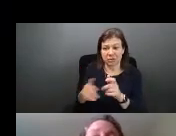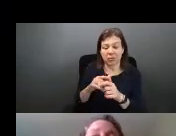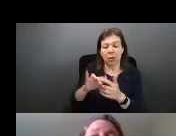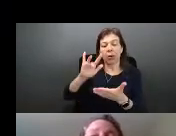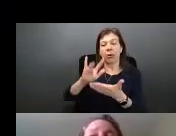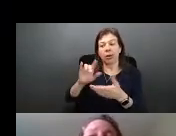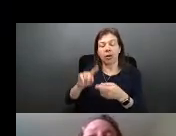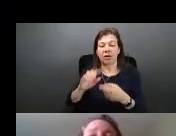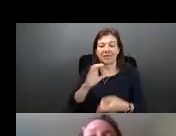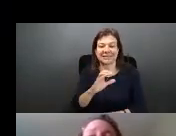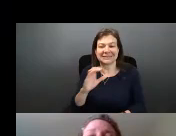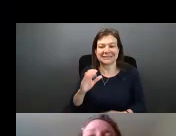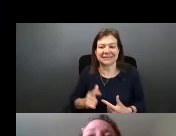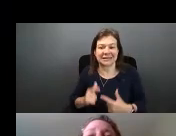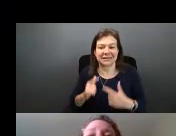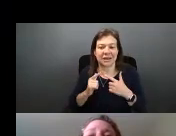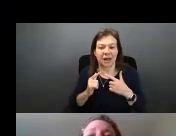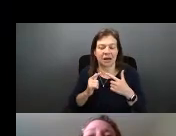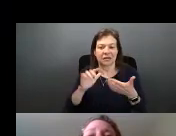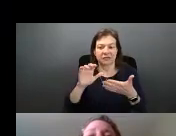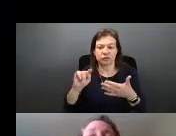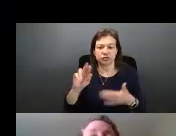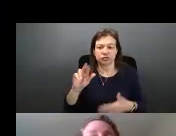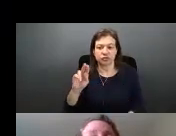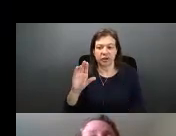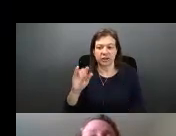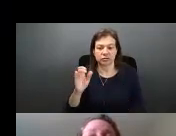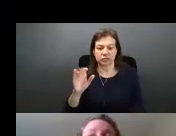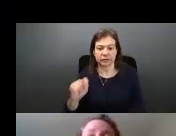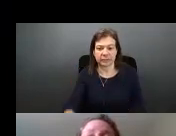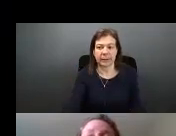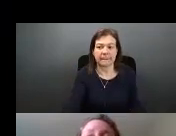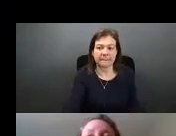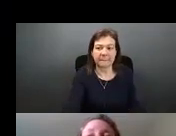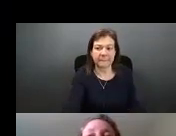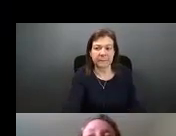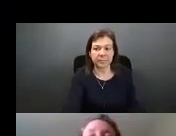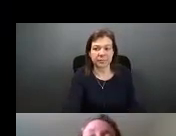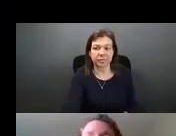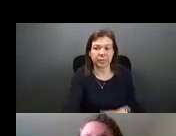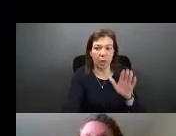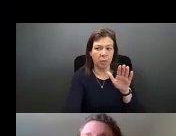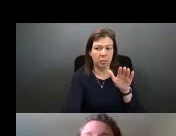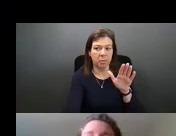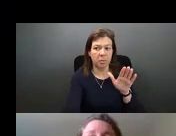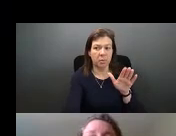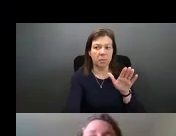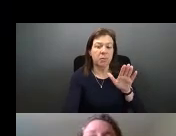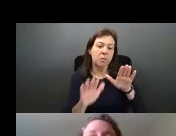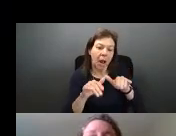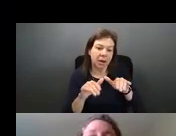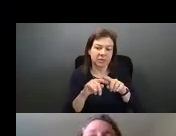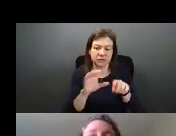clicking on the CC Live Transcript button on the control panel on the bottom of your window.